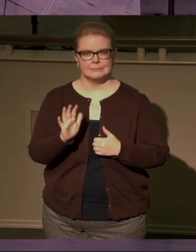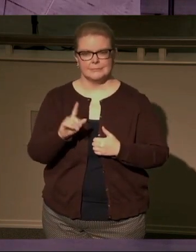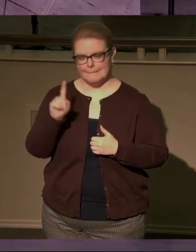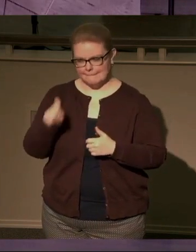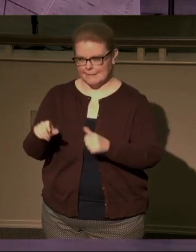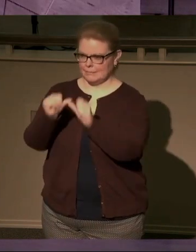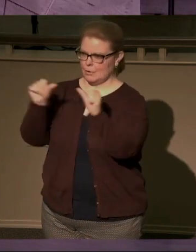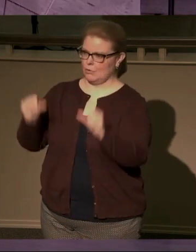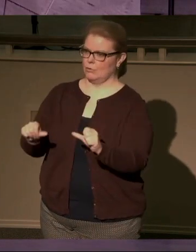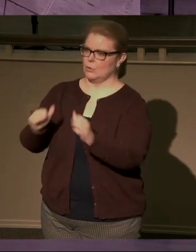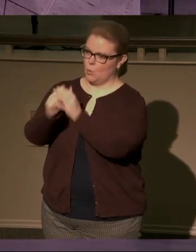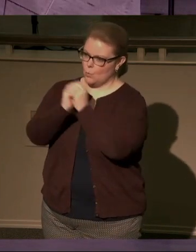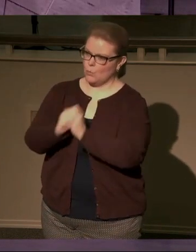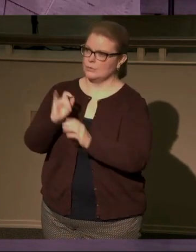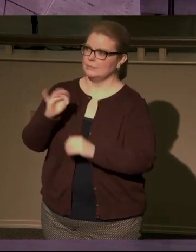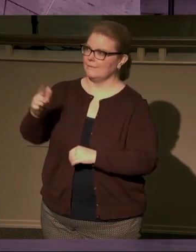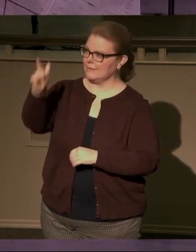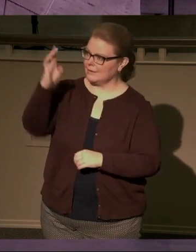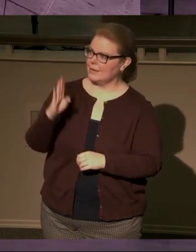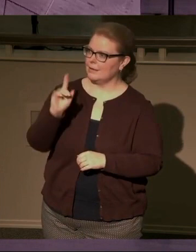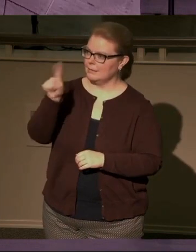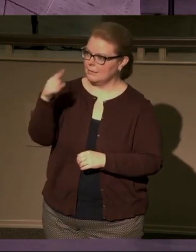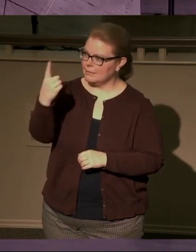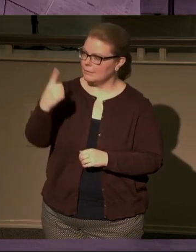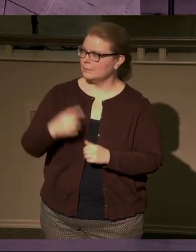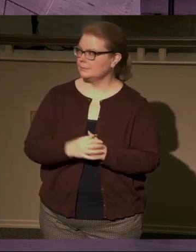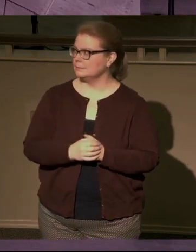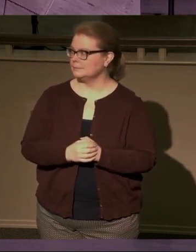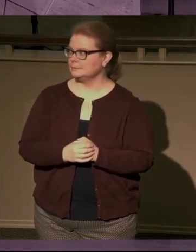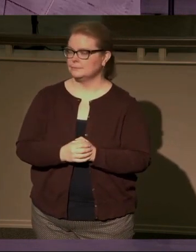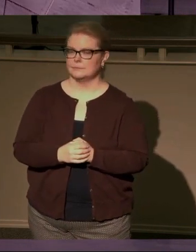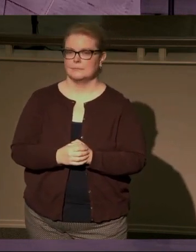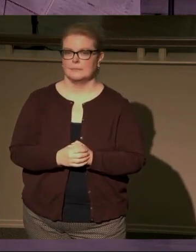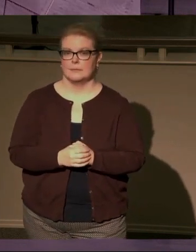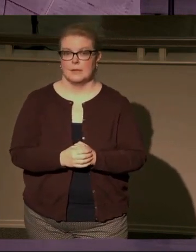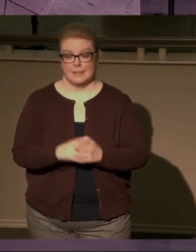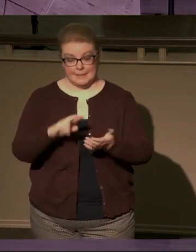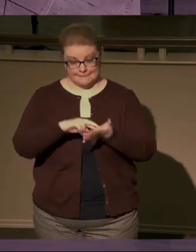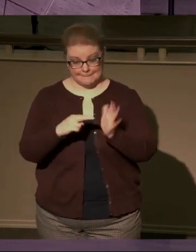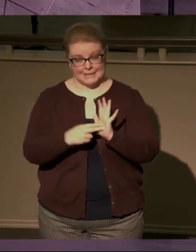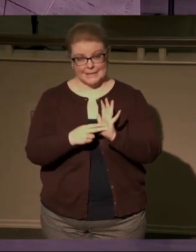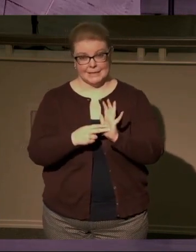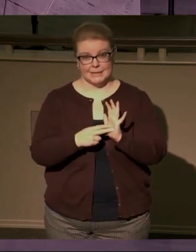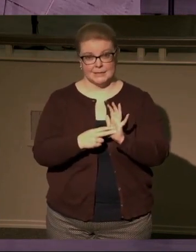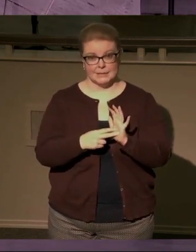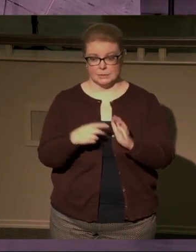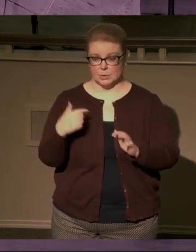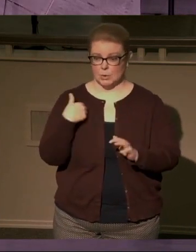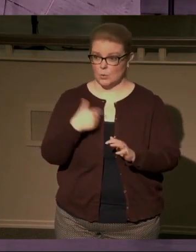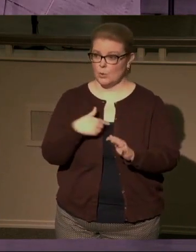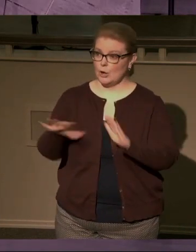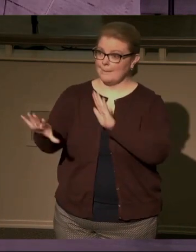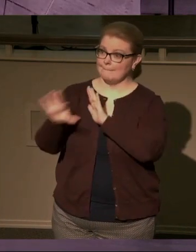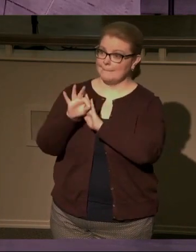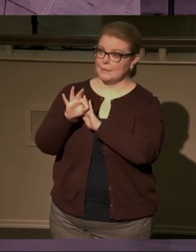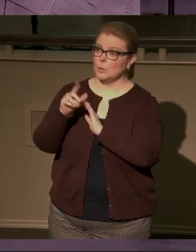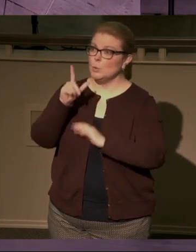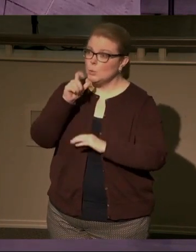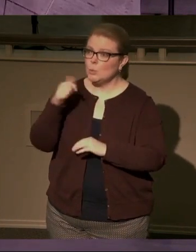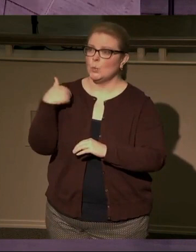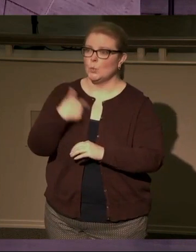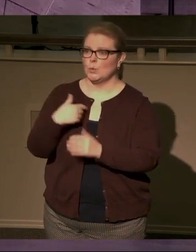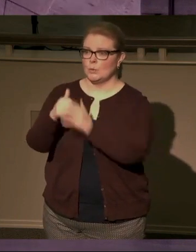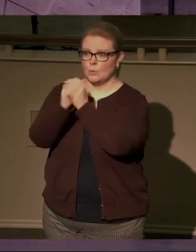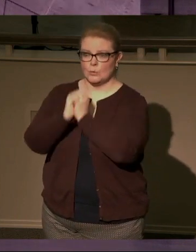of God, worship of God. And that means that we are picking our subject of worship.